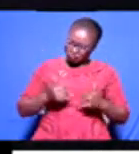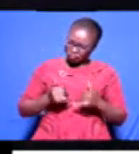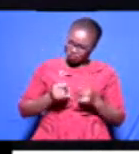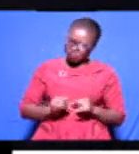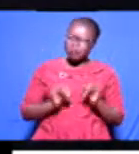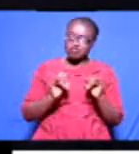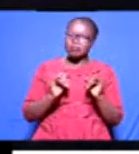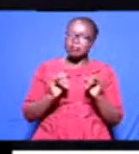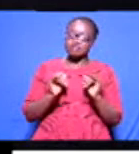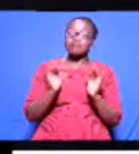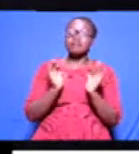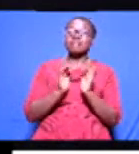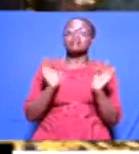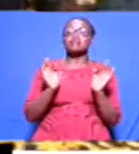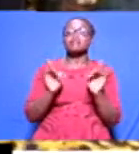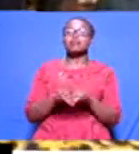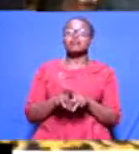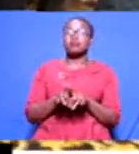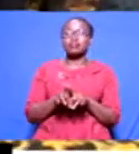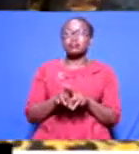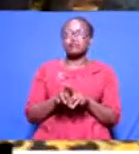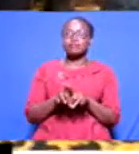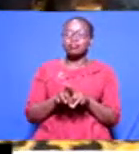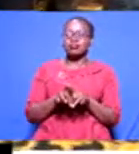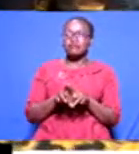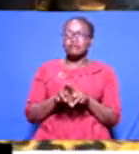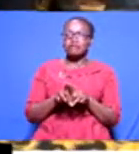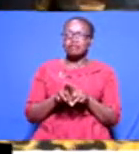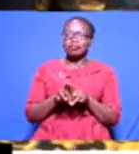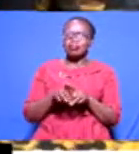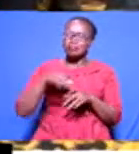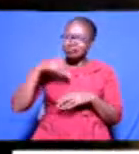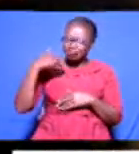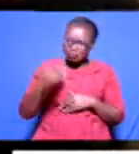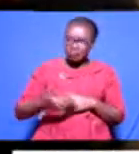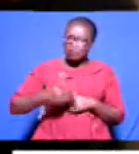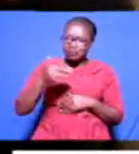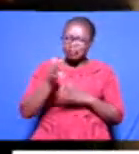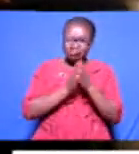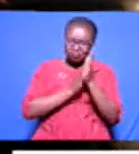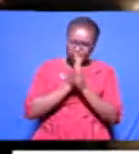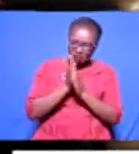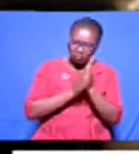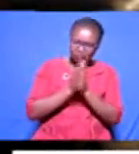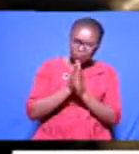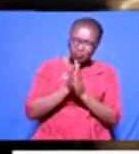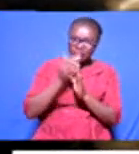and tested, a person who has been consistent and passionate in